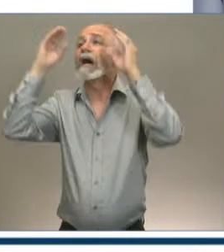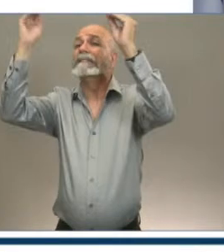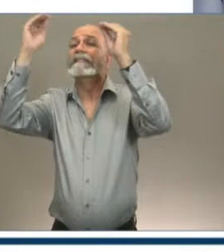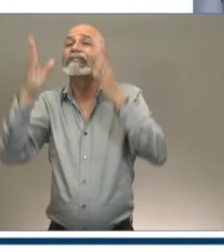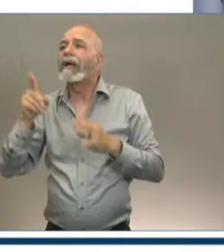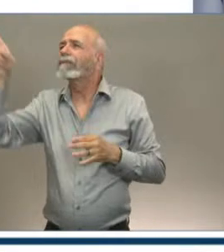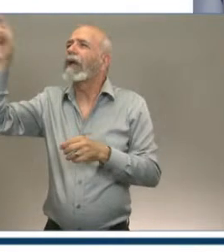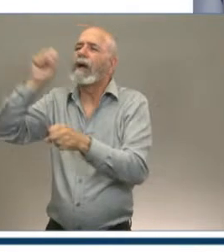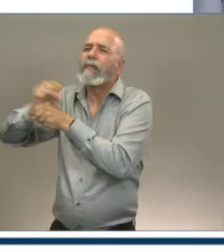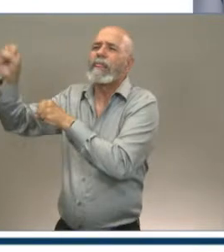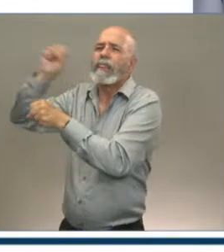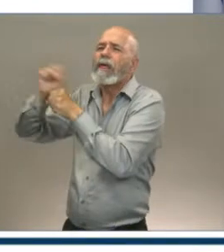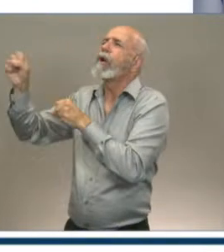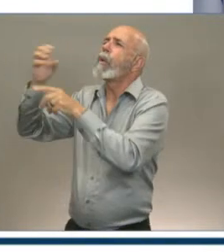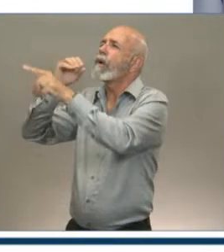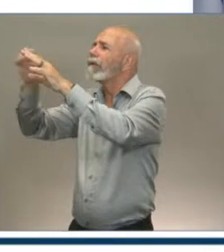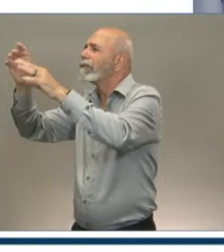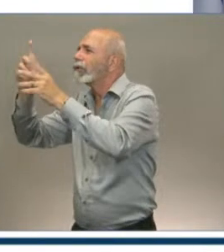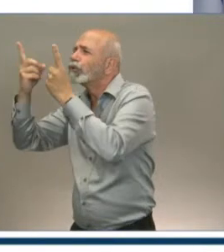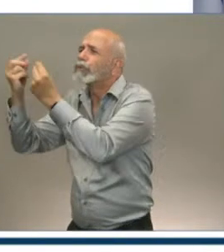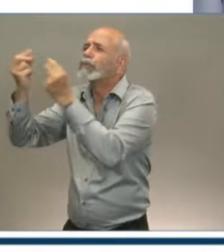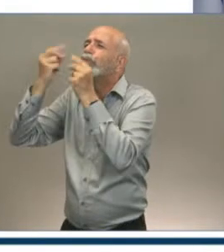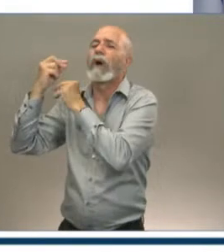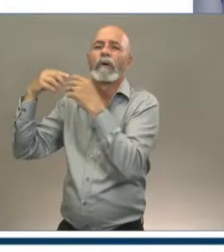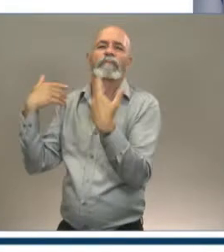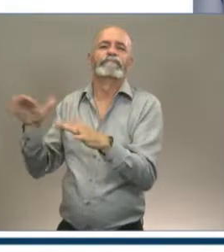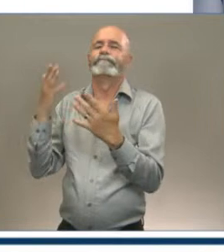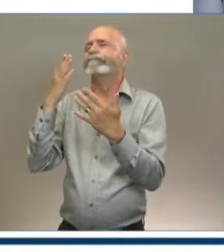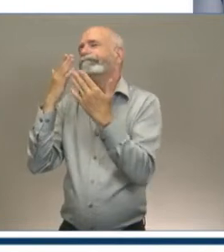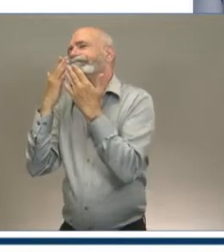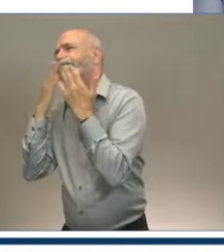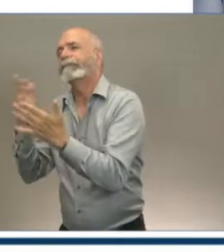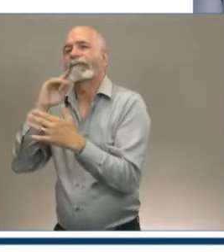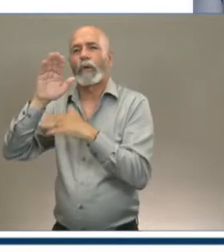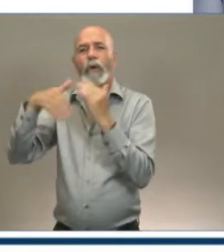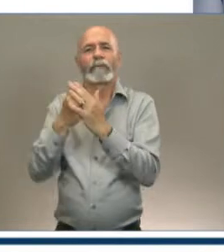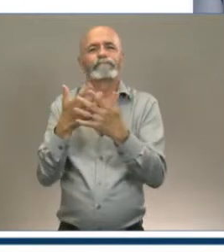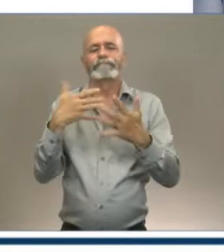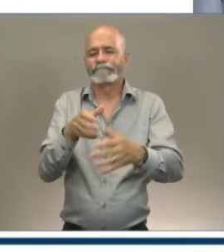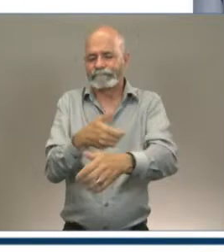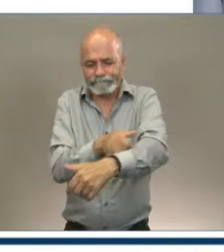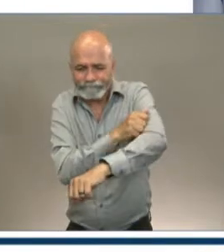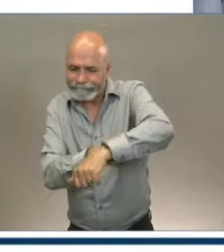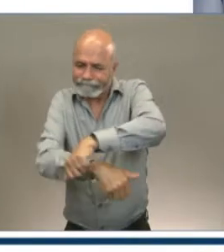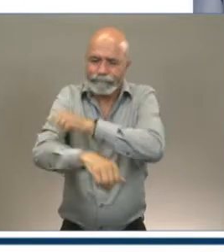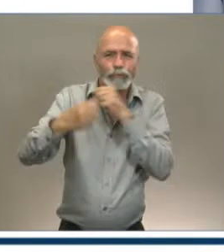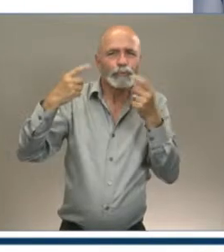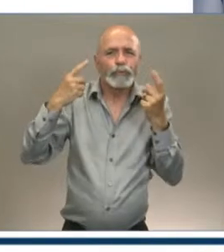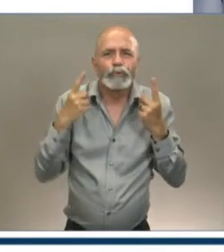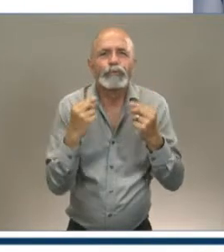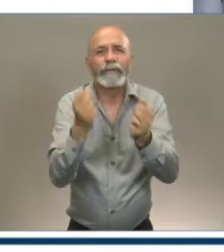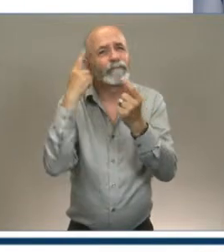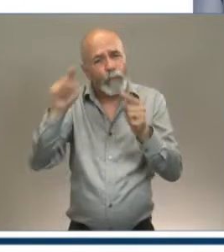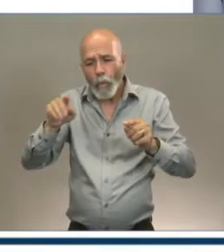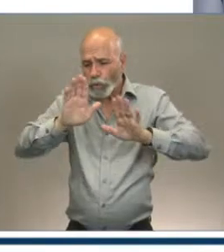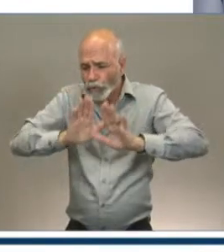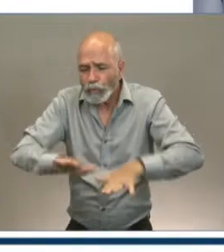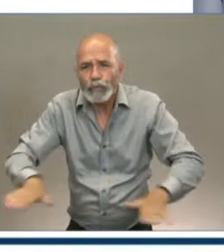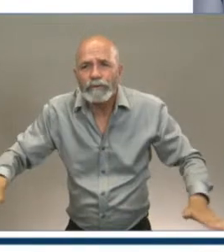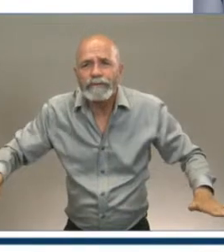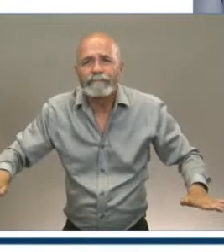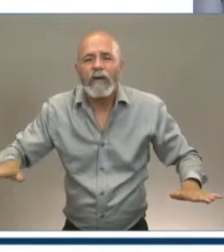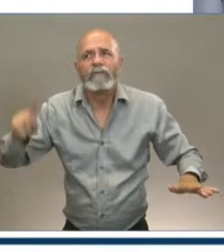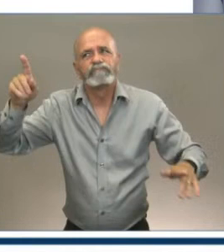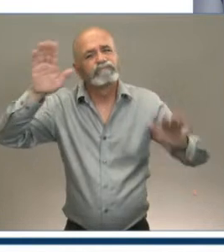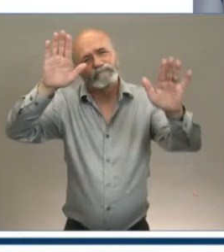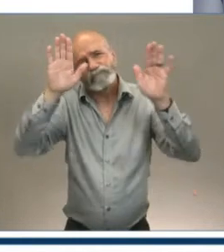and patience. Once again, I know you've stepped up for the last couple months of the school year to help our children, and I know you're doing great work with